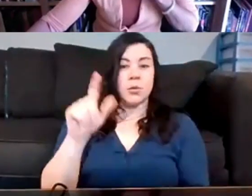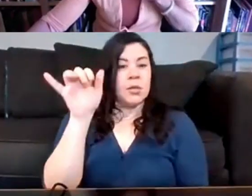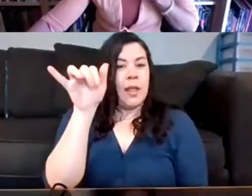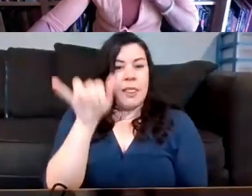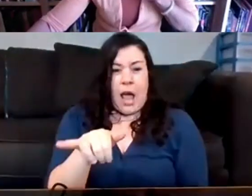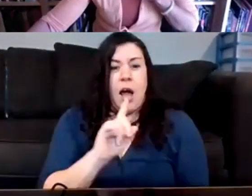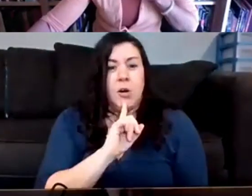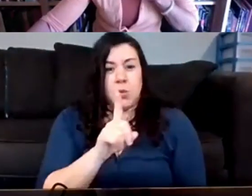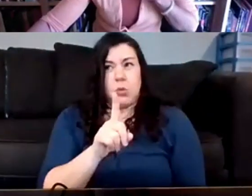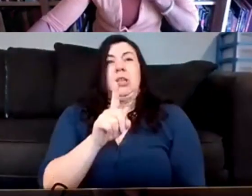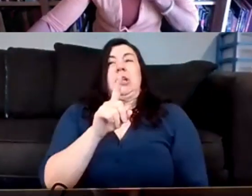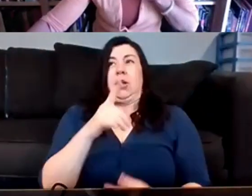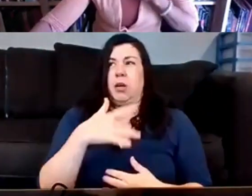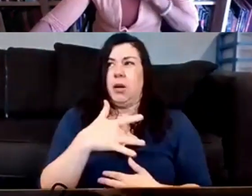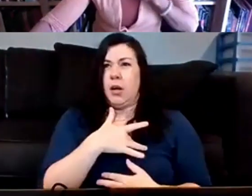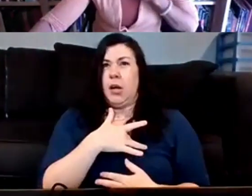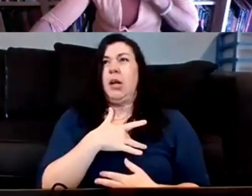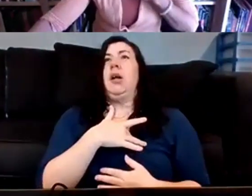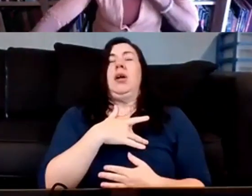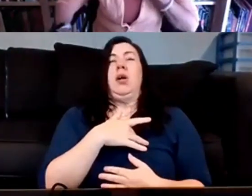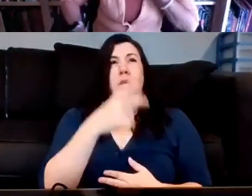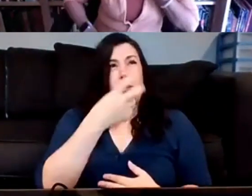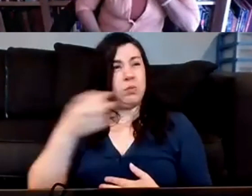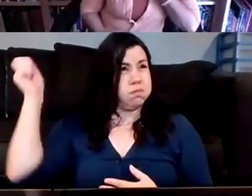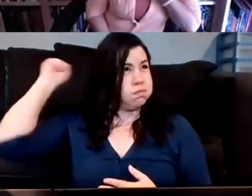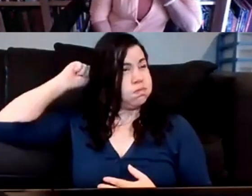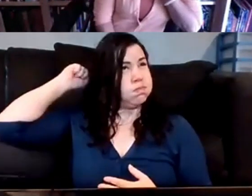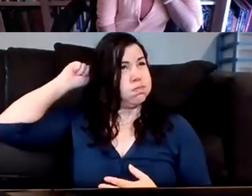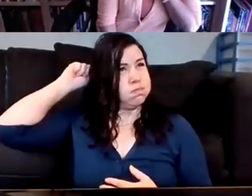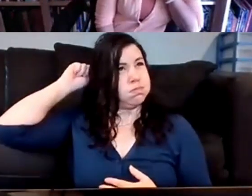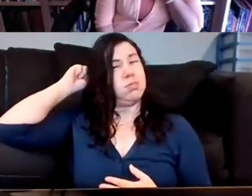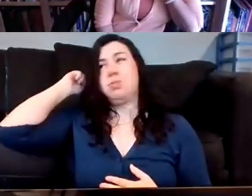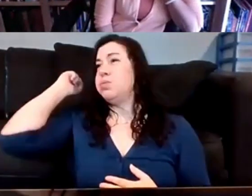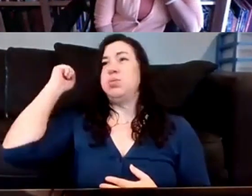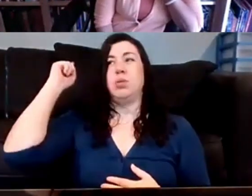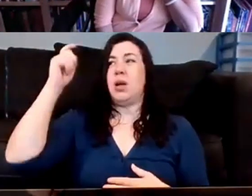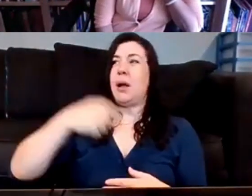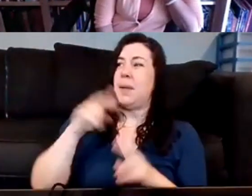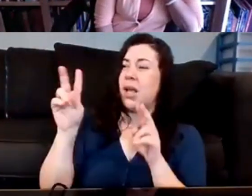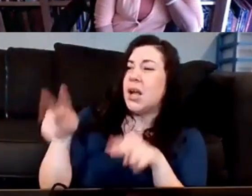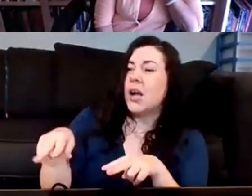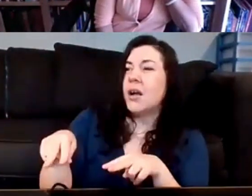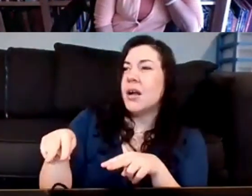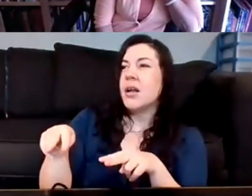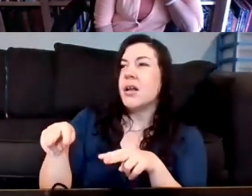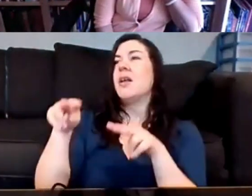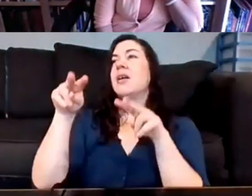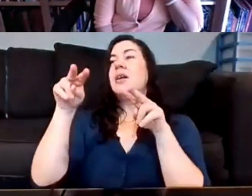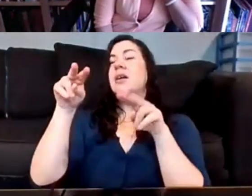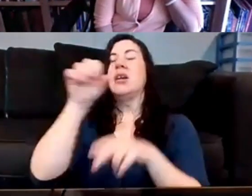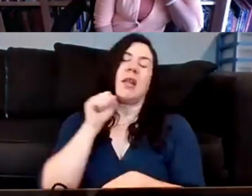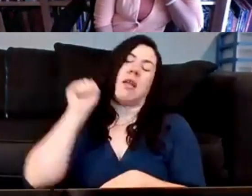of haunted me, because I'm sitting here thinking lynching photos